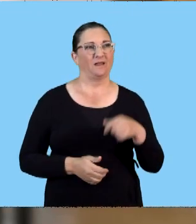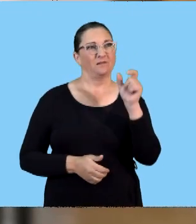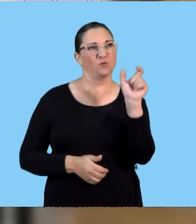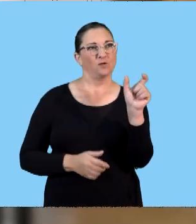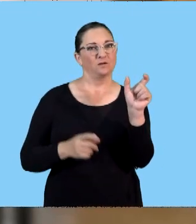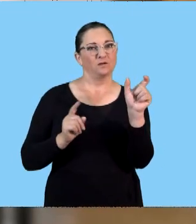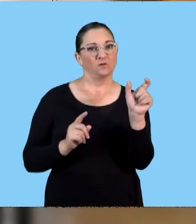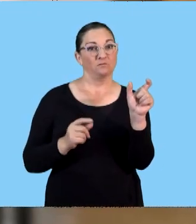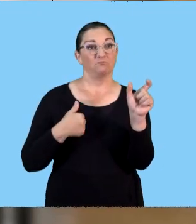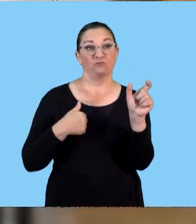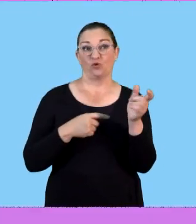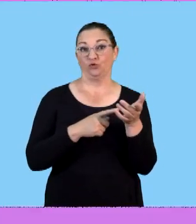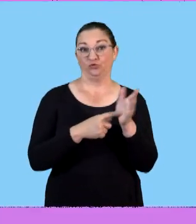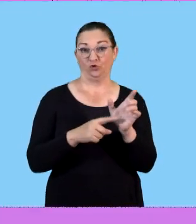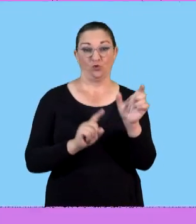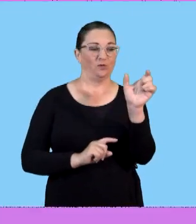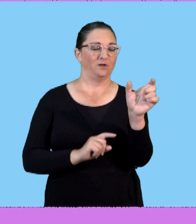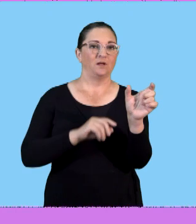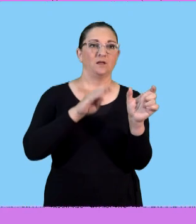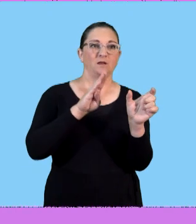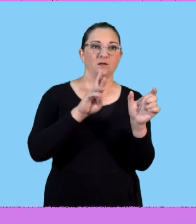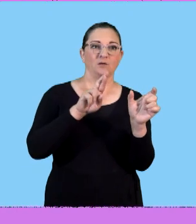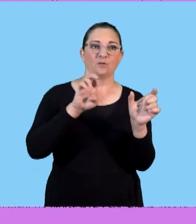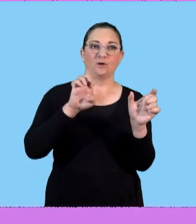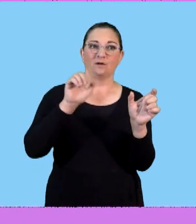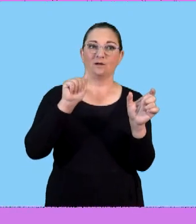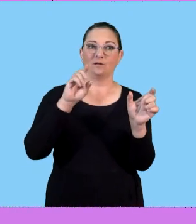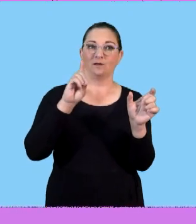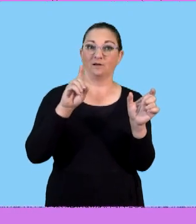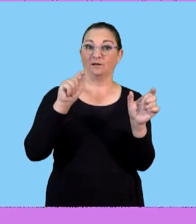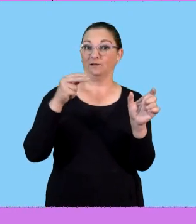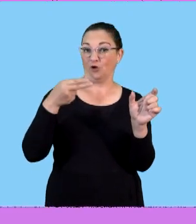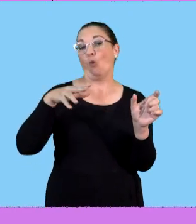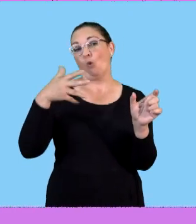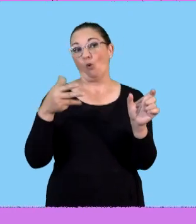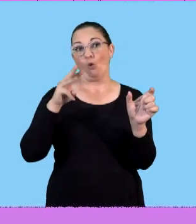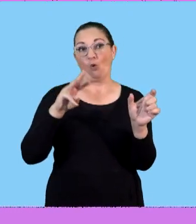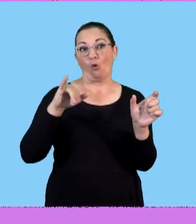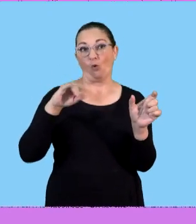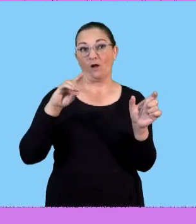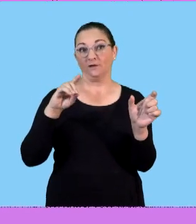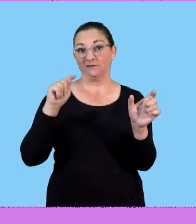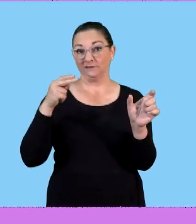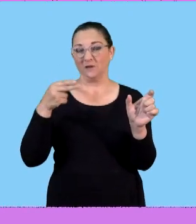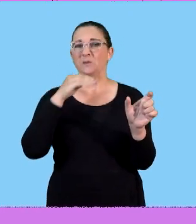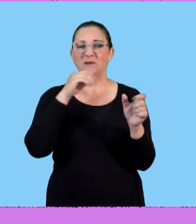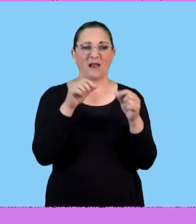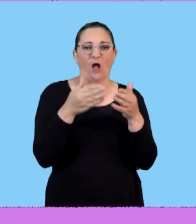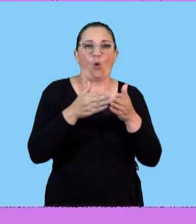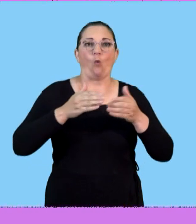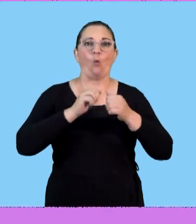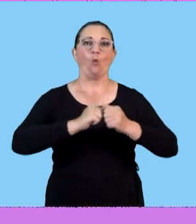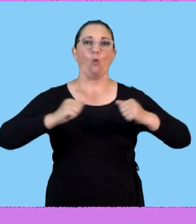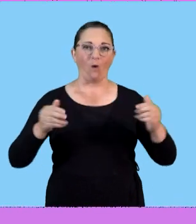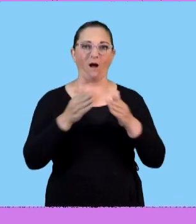So first up, I've indicated here that breadth or width, that is how wide something is, right? What else is